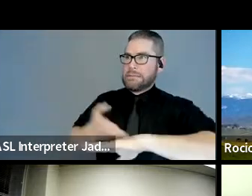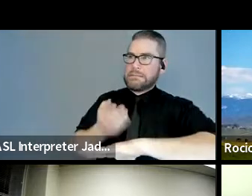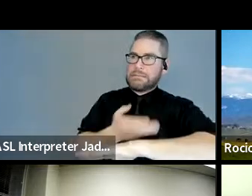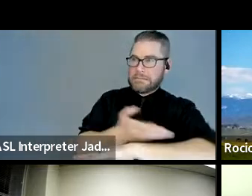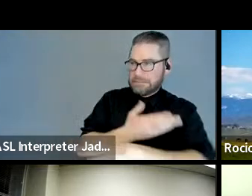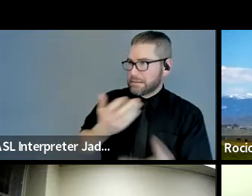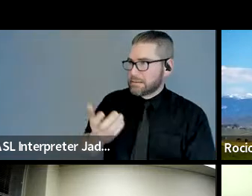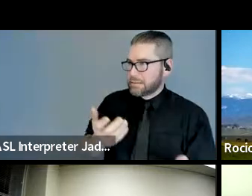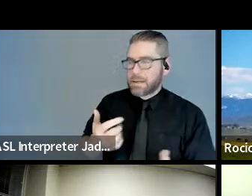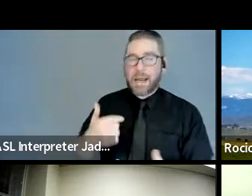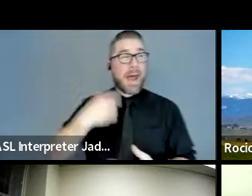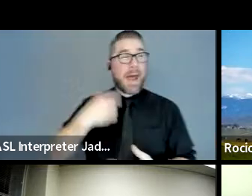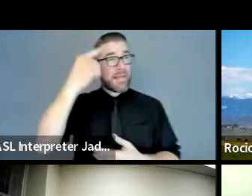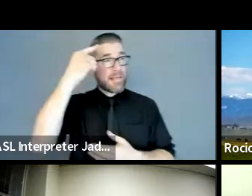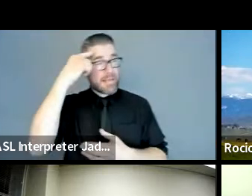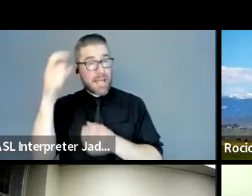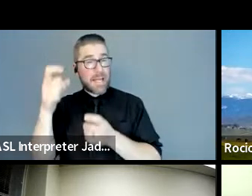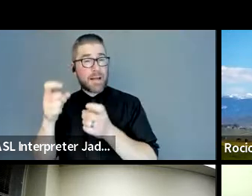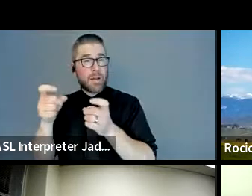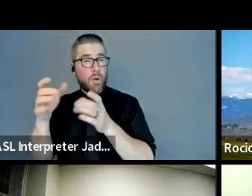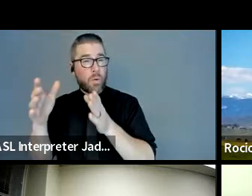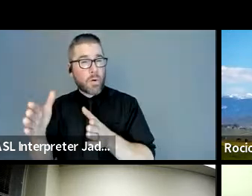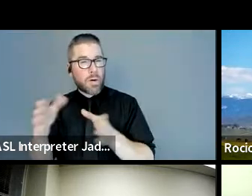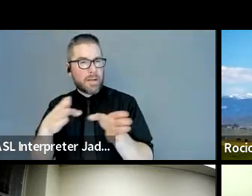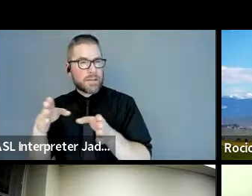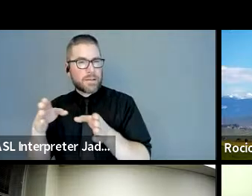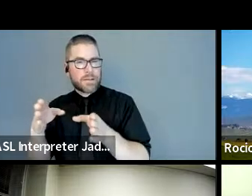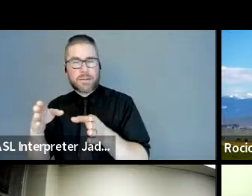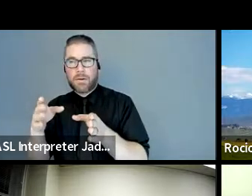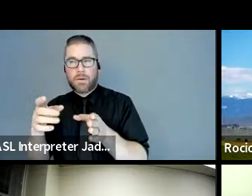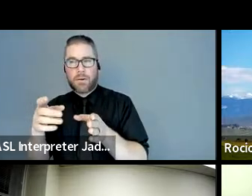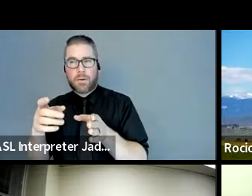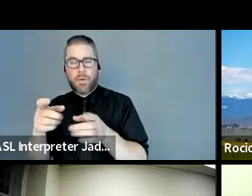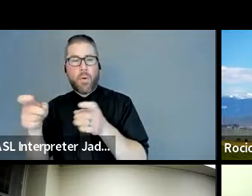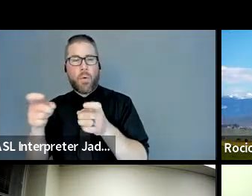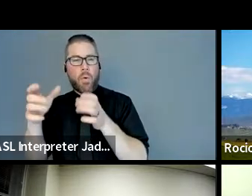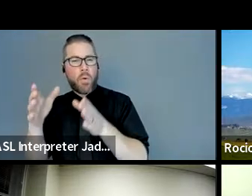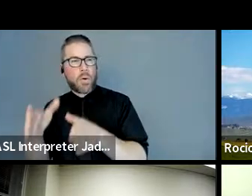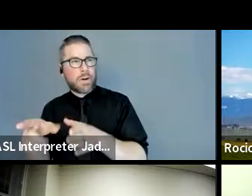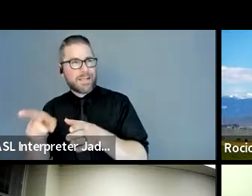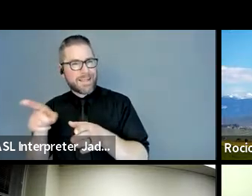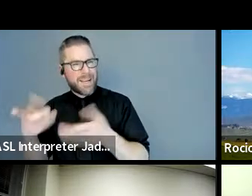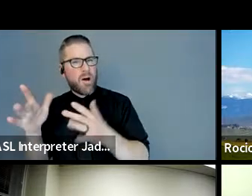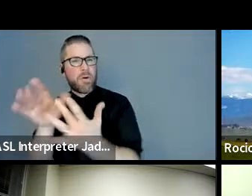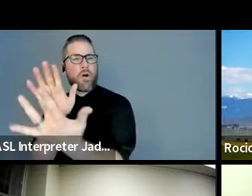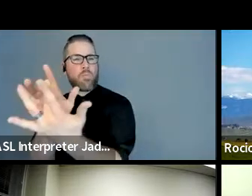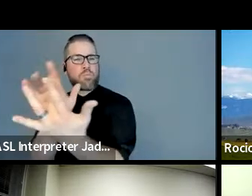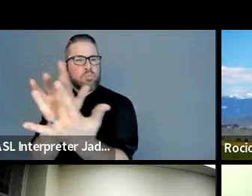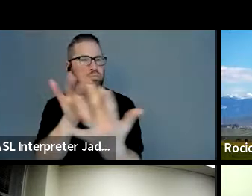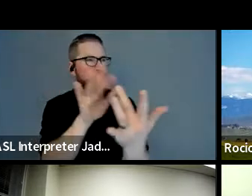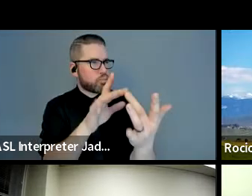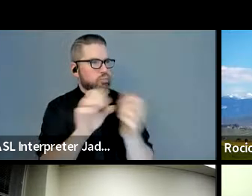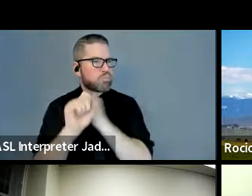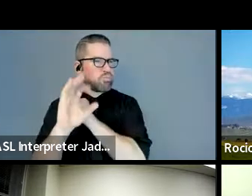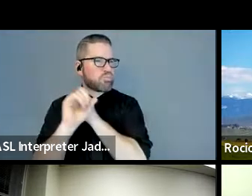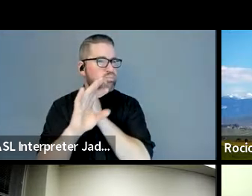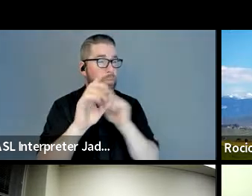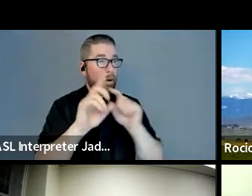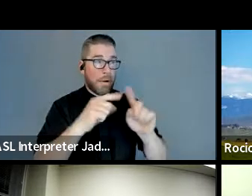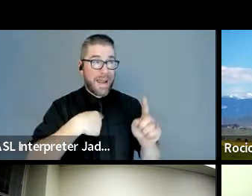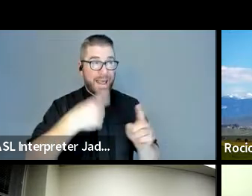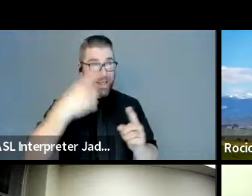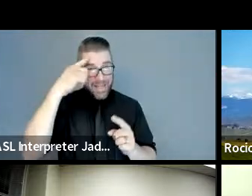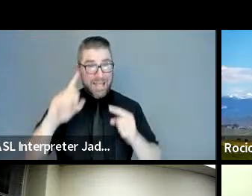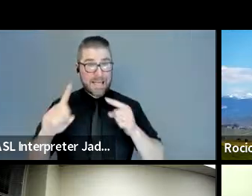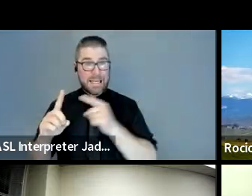and I will follow up with you if he feels like we need any additional outreach. I think at this point he's kind of concerned we're going to get too many people,